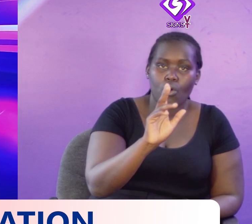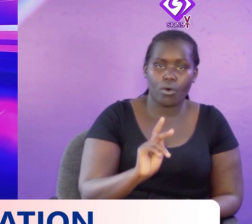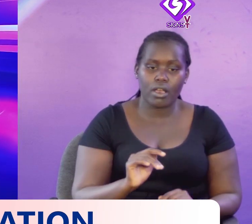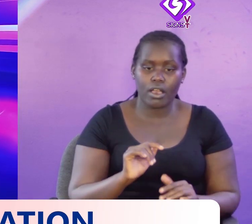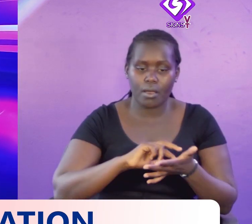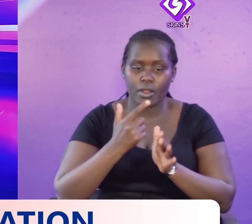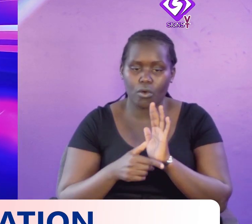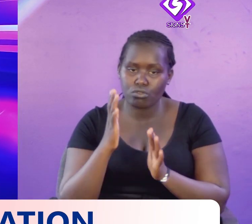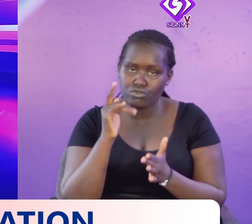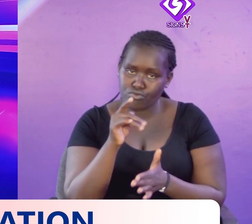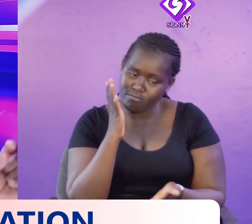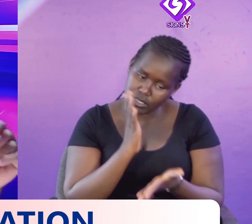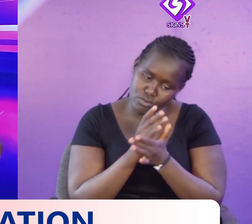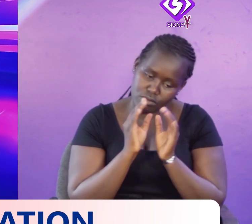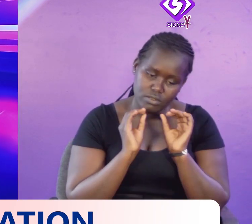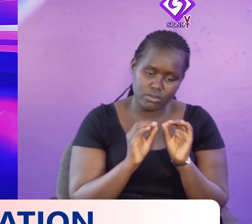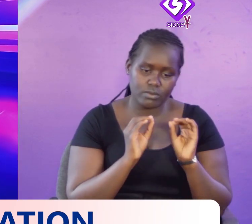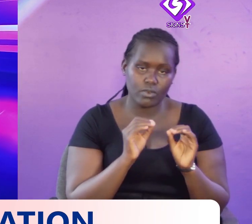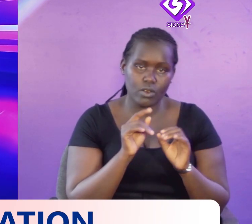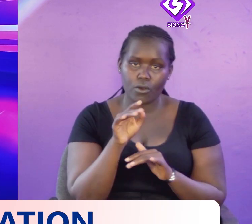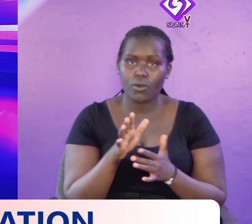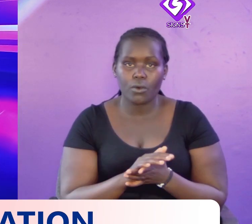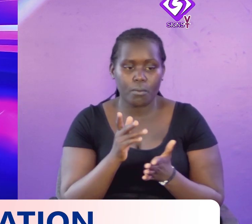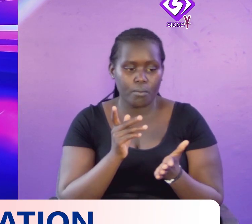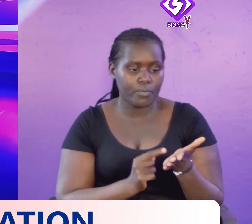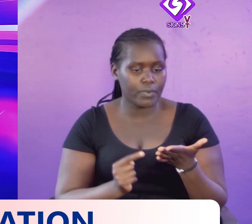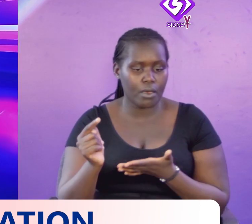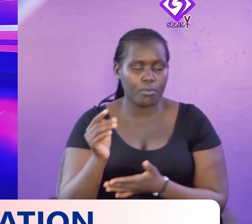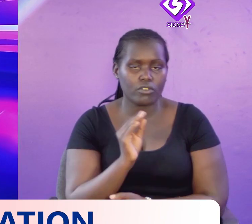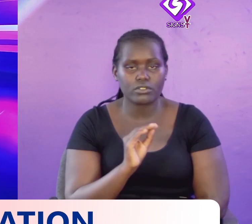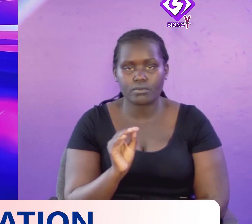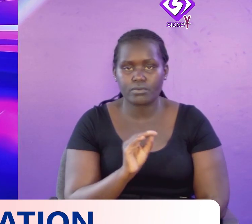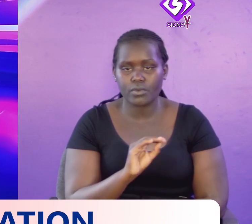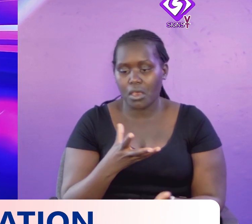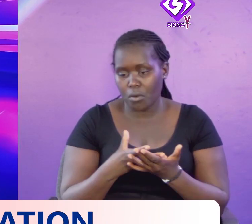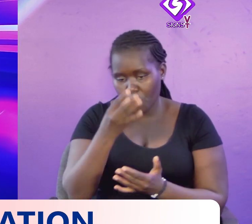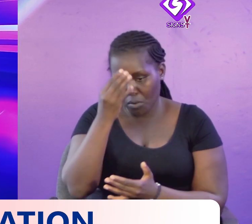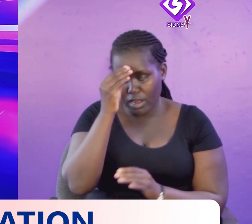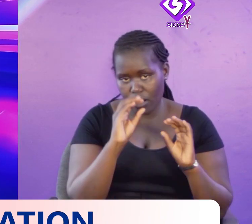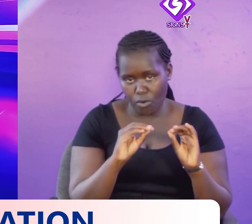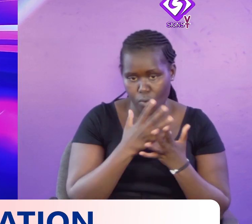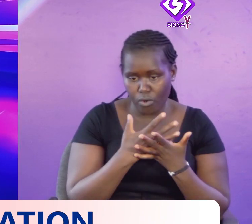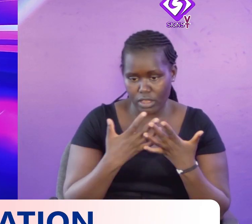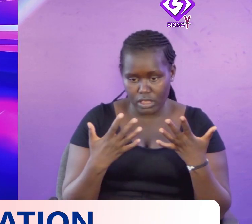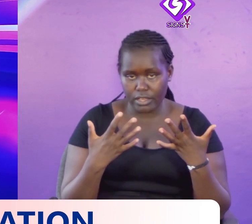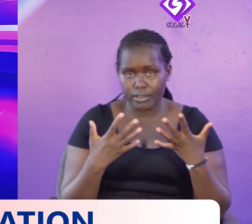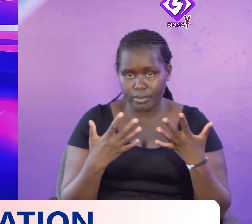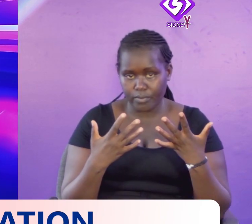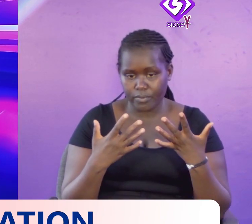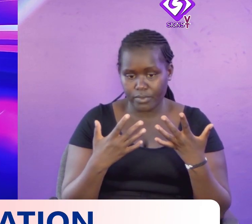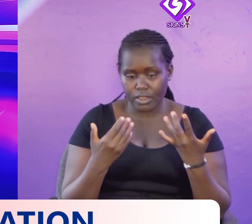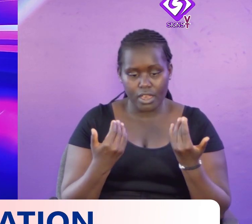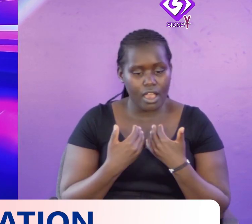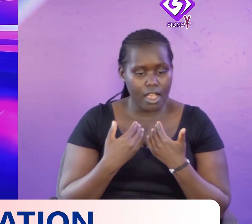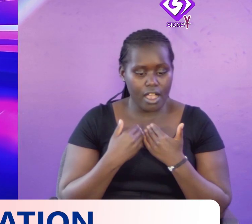genuine. You are not approved. You have not learned the thing. You do not have